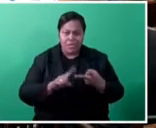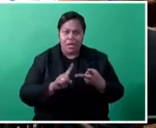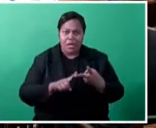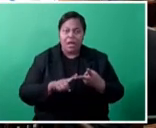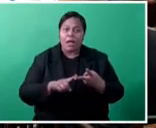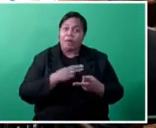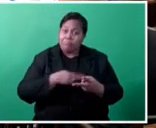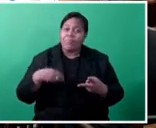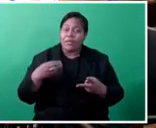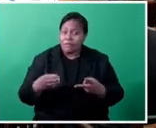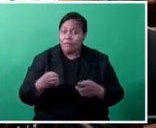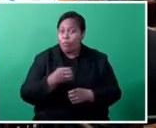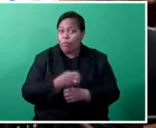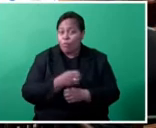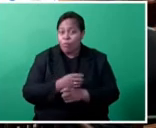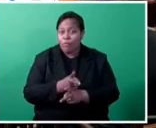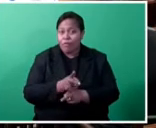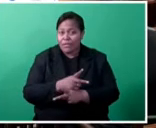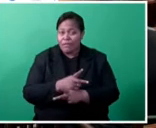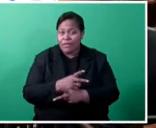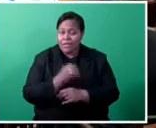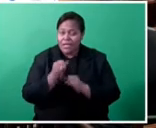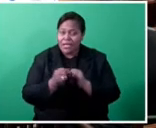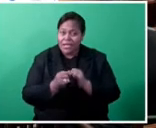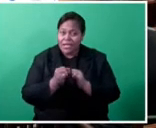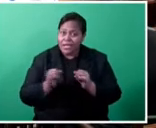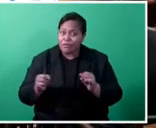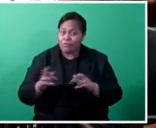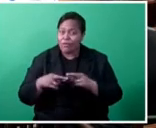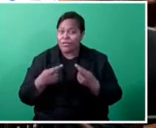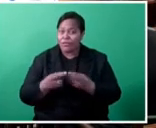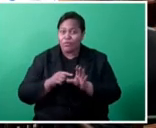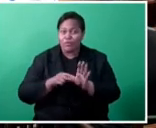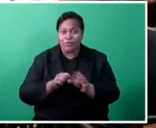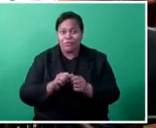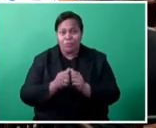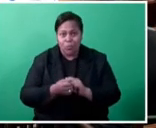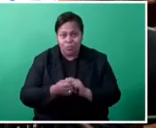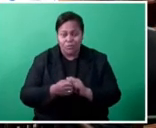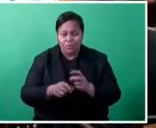Employment, Productivity, Industrial Relations, Youth and Sports.